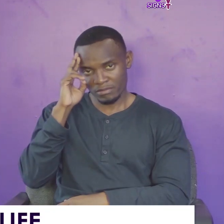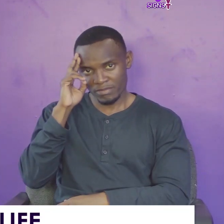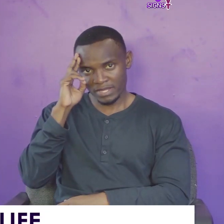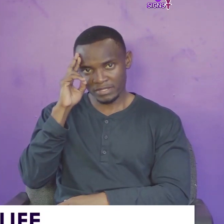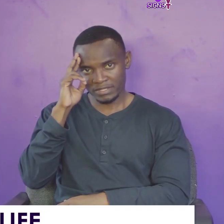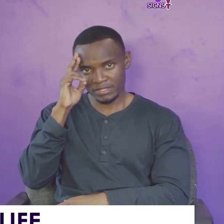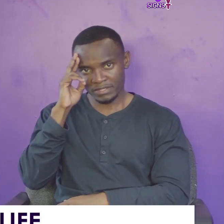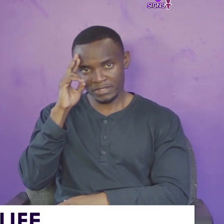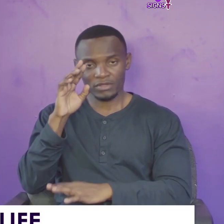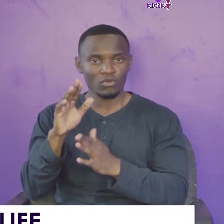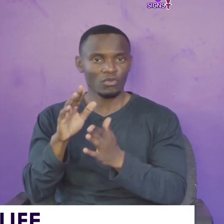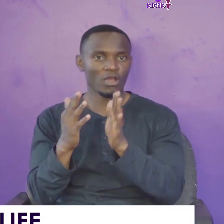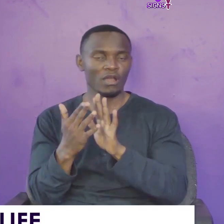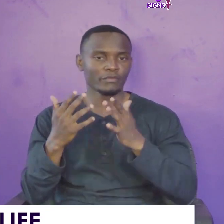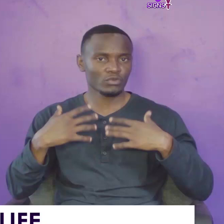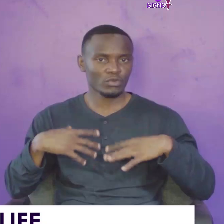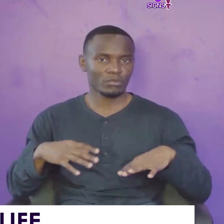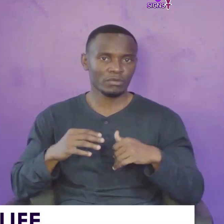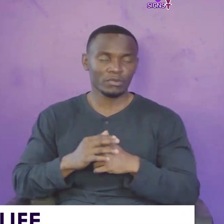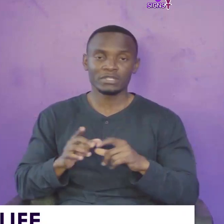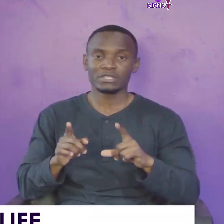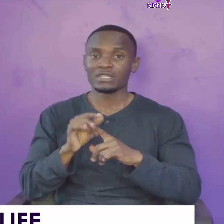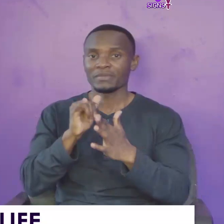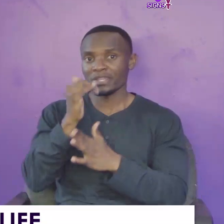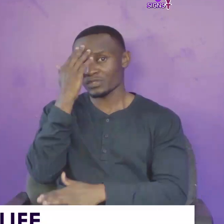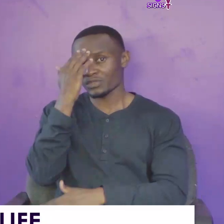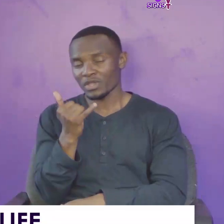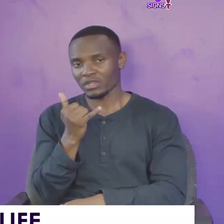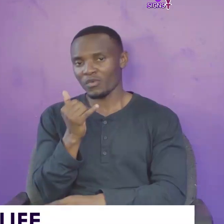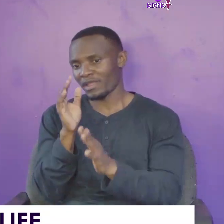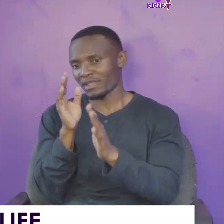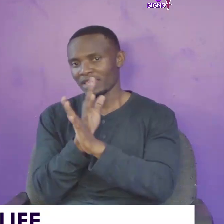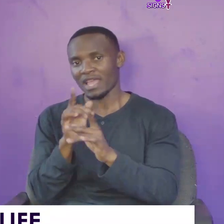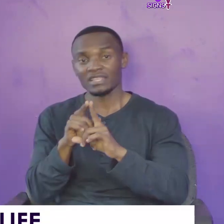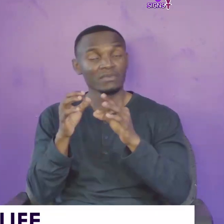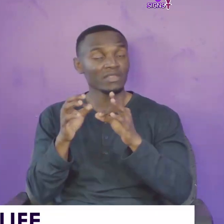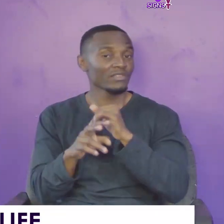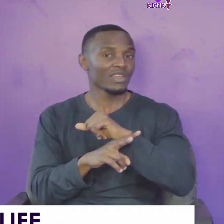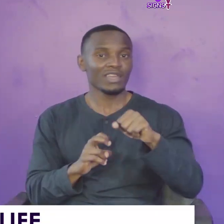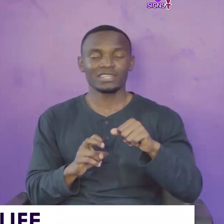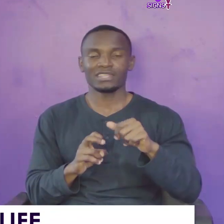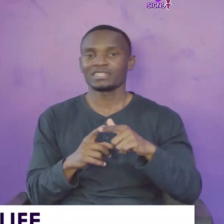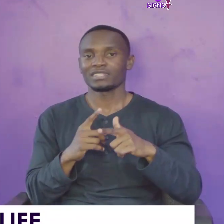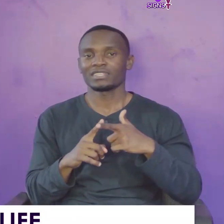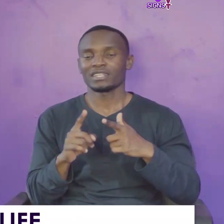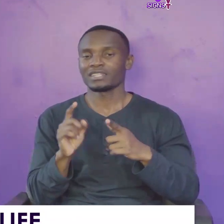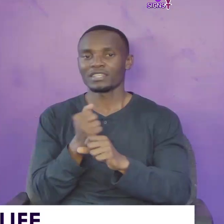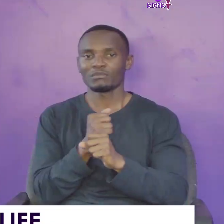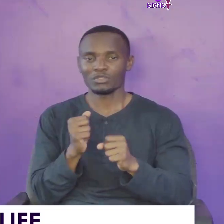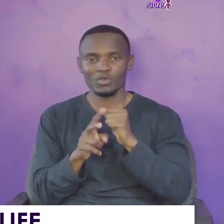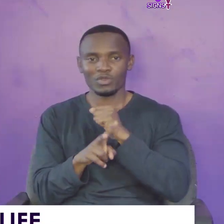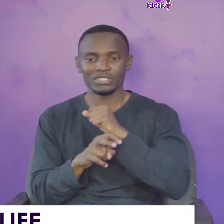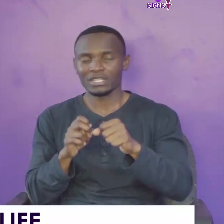Yes, that's why they always do it in hiding. If you're stealing, you will not steal in the limelight. Okay. If you're cheating,